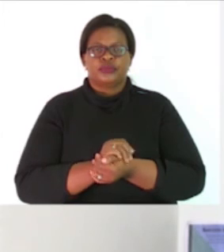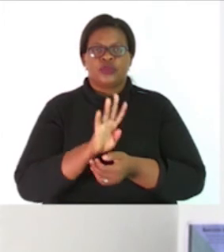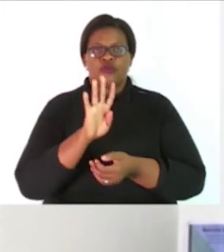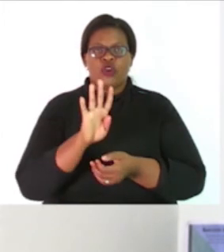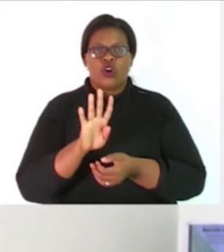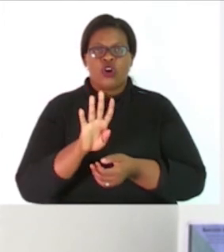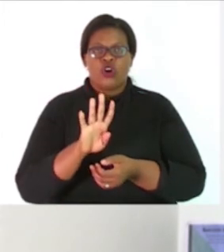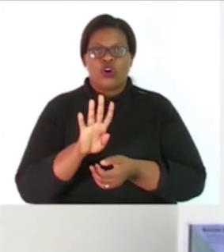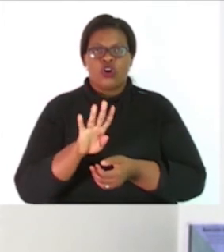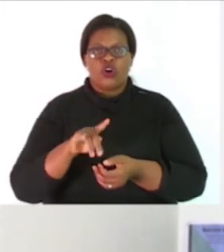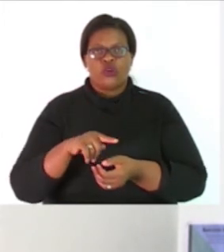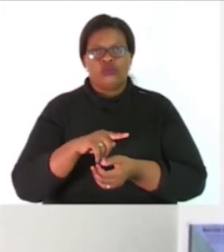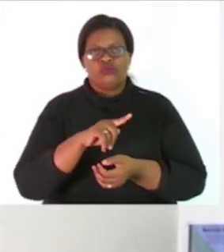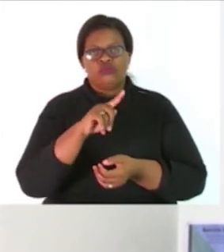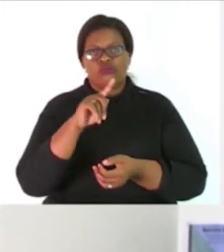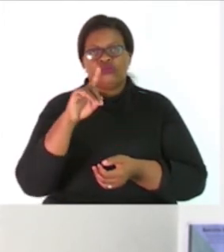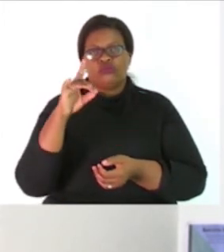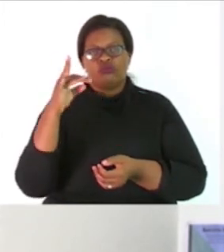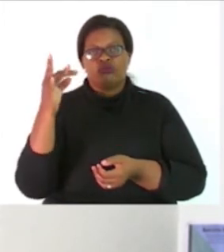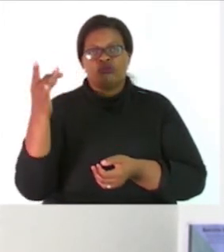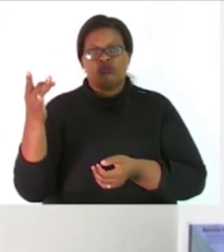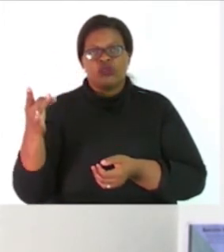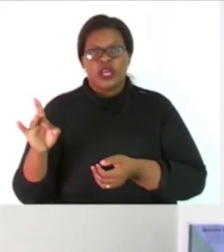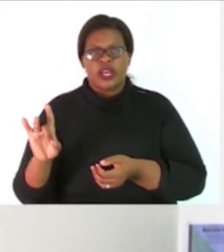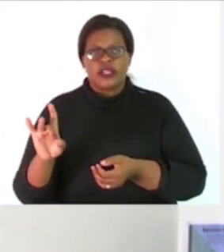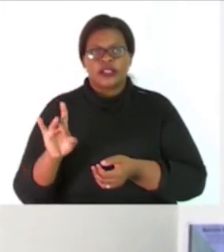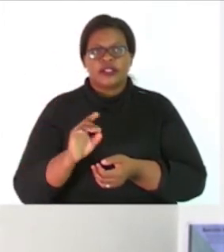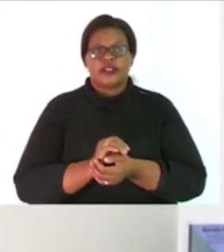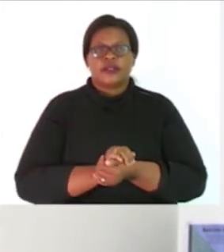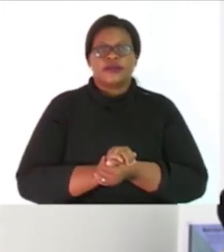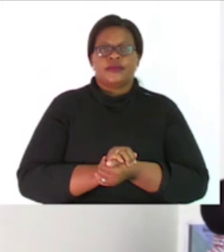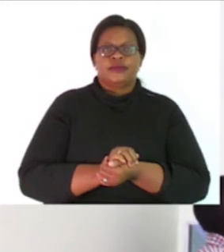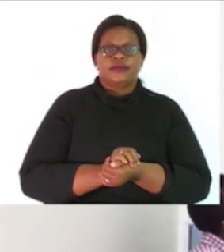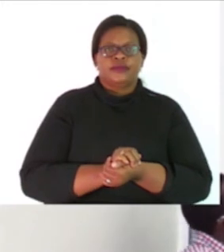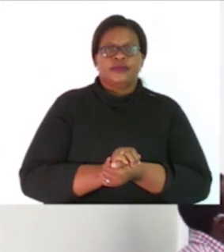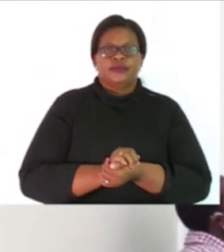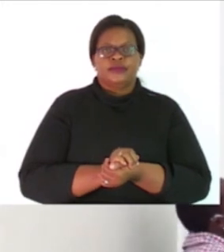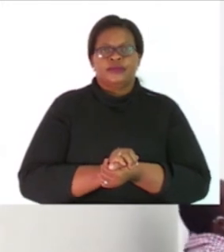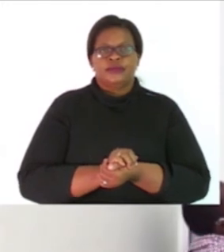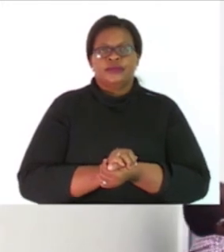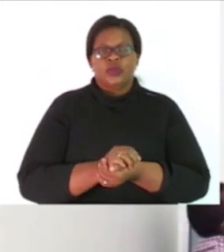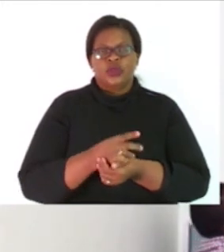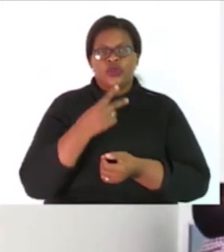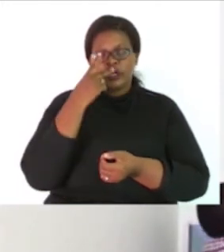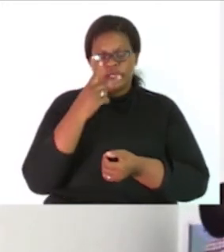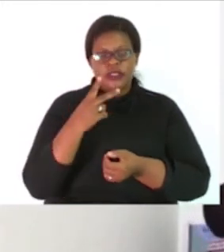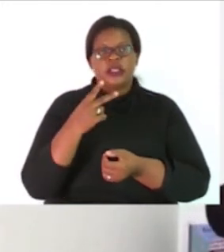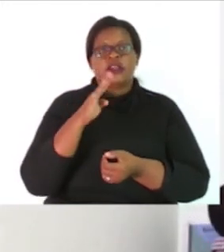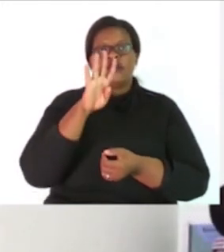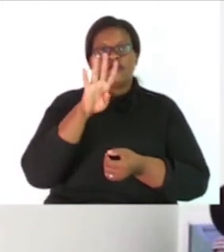4, and then another jump of 4 will be 8. So 4